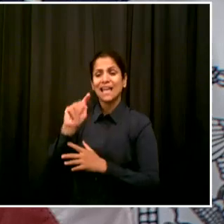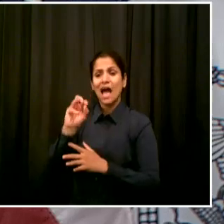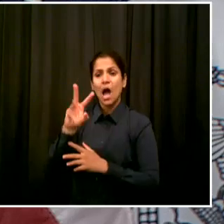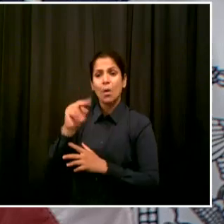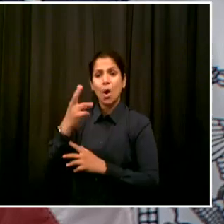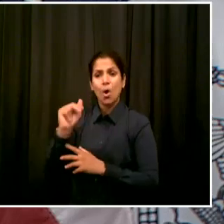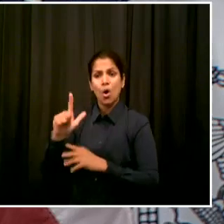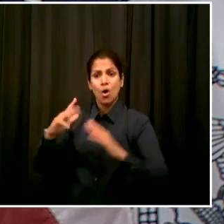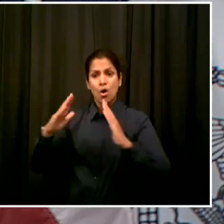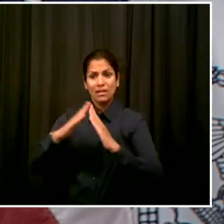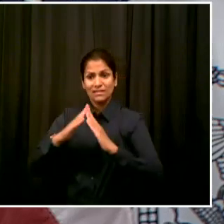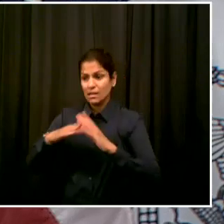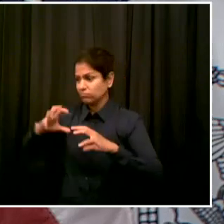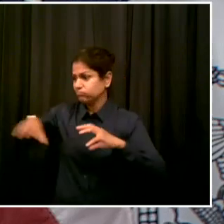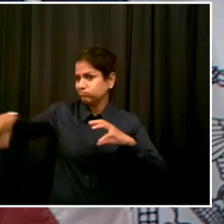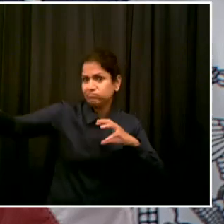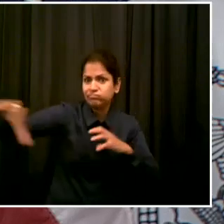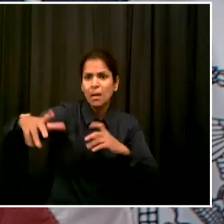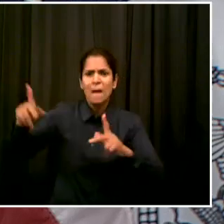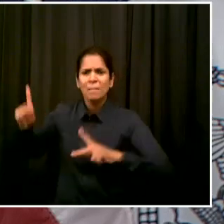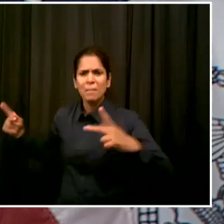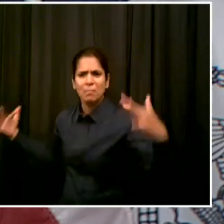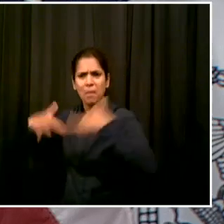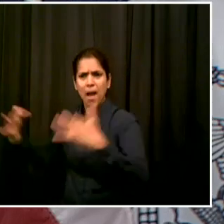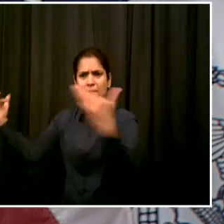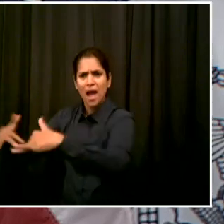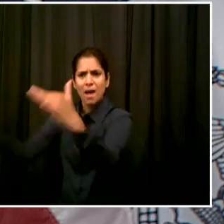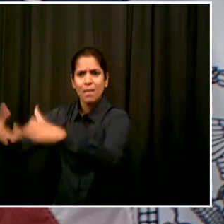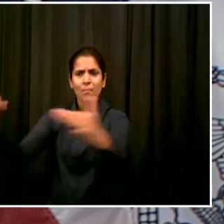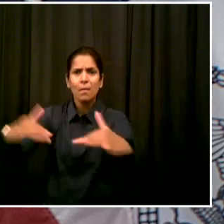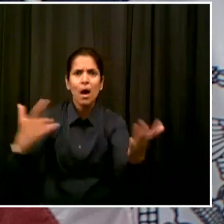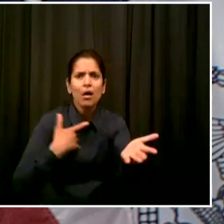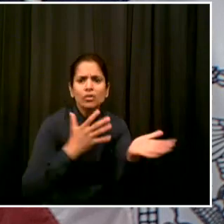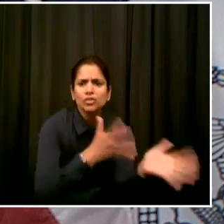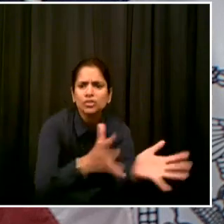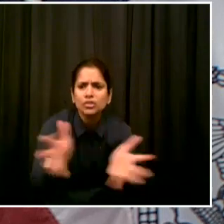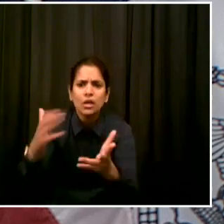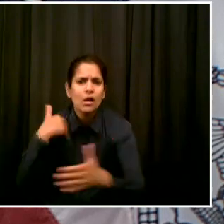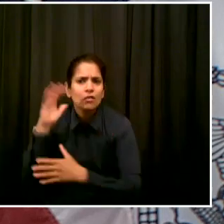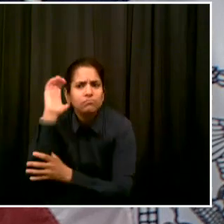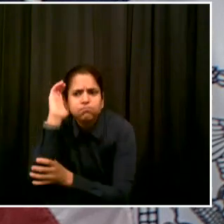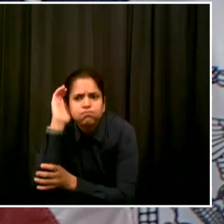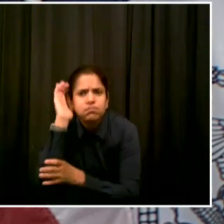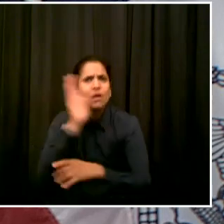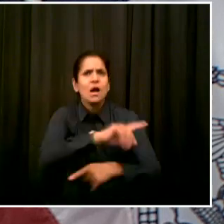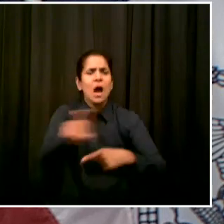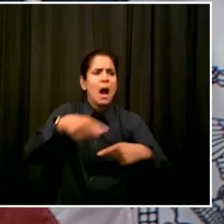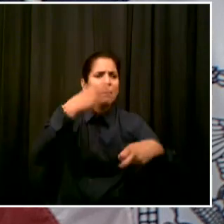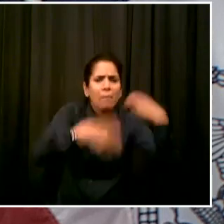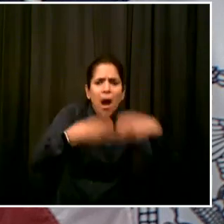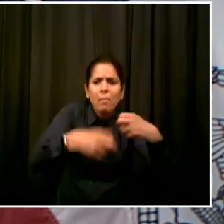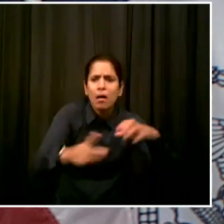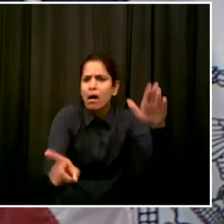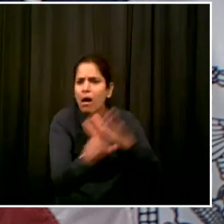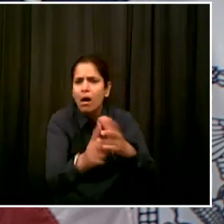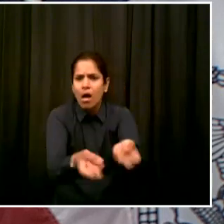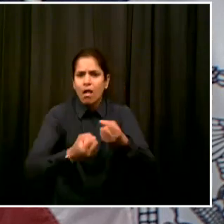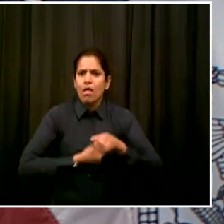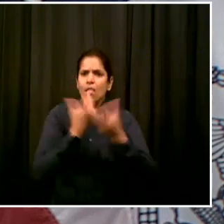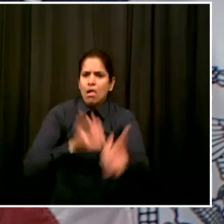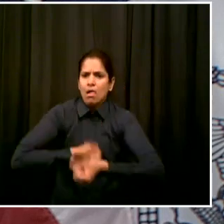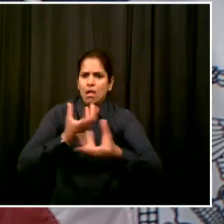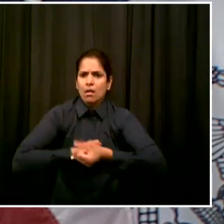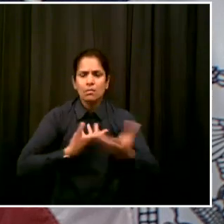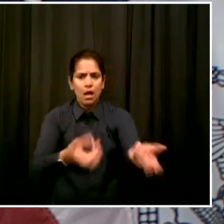and trusting relationship with police officers, and police officers want to have that relationship with communities. And that's what neighborhood policing has been about, and it has worked in so many